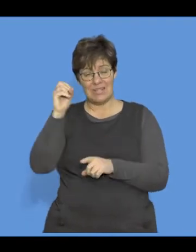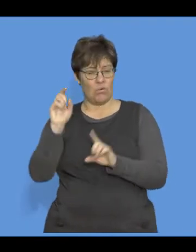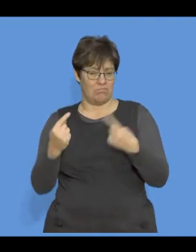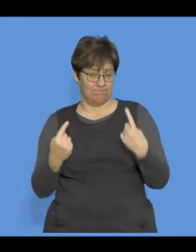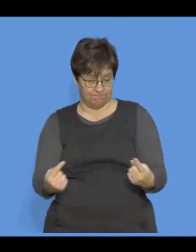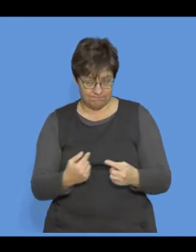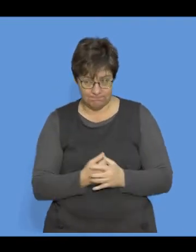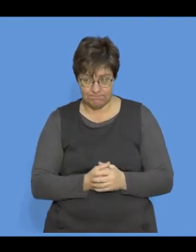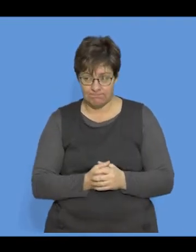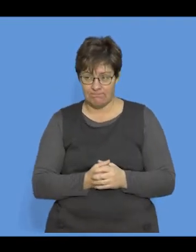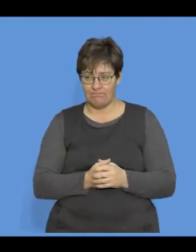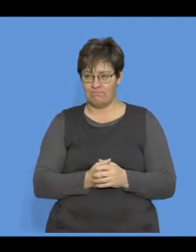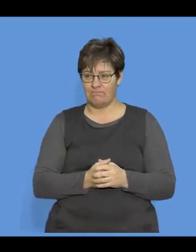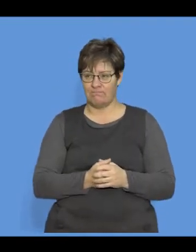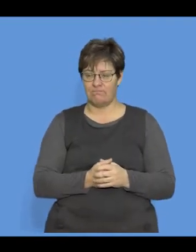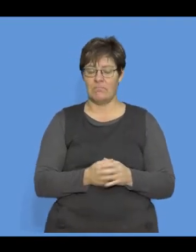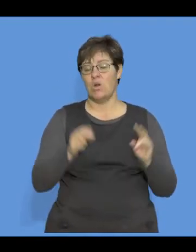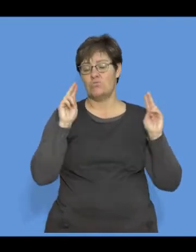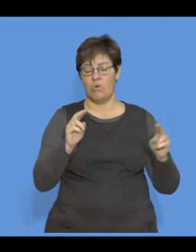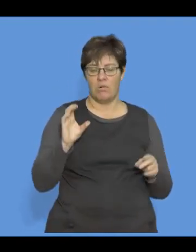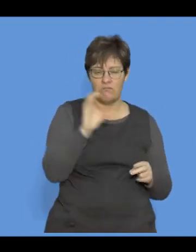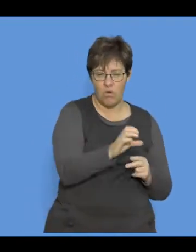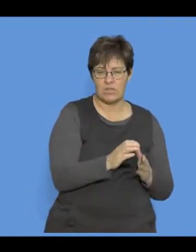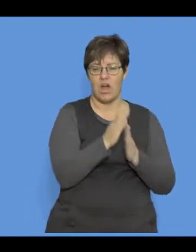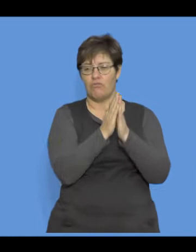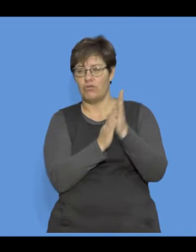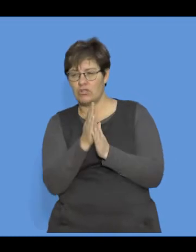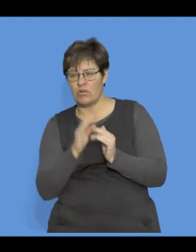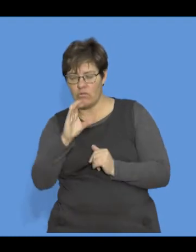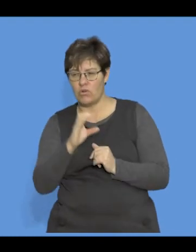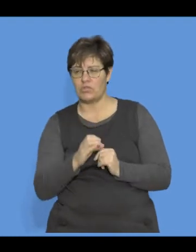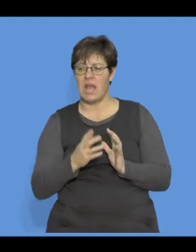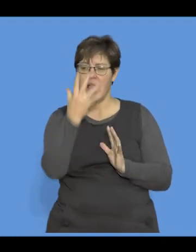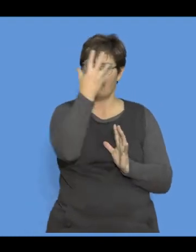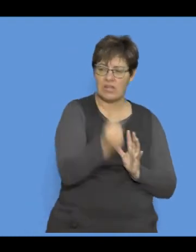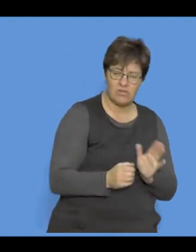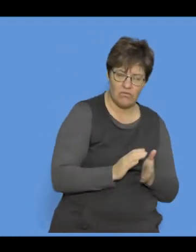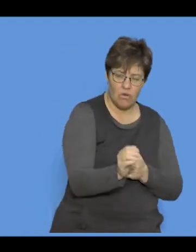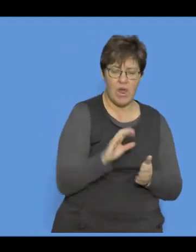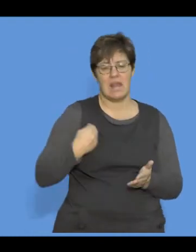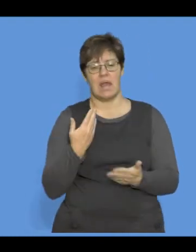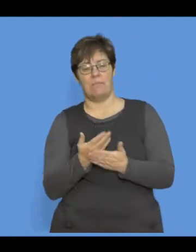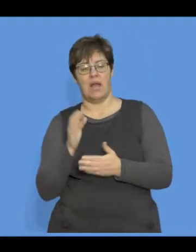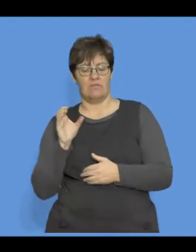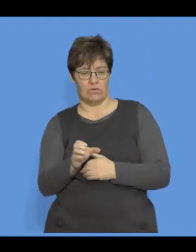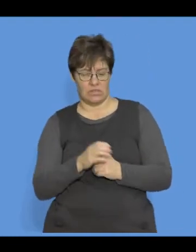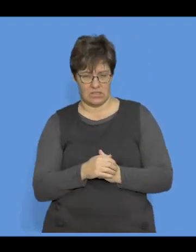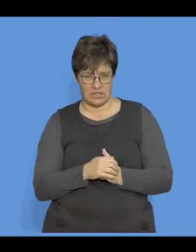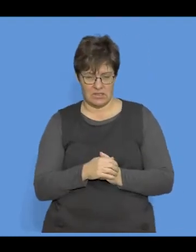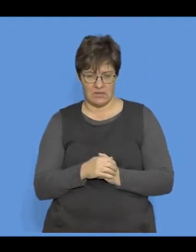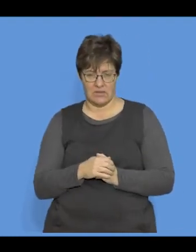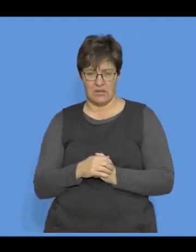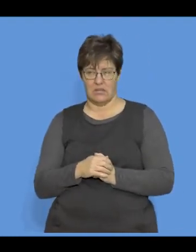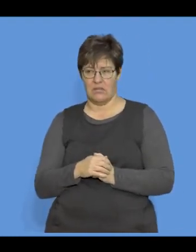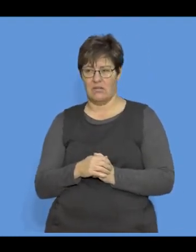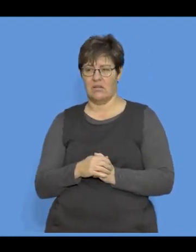So we've got the normal force, the frictional force, the gravitational force, and the applied force. So in this case, I had